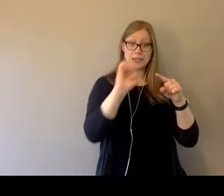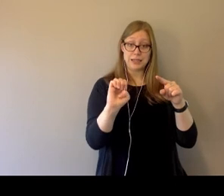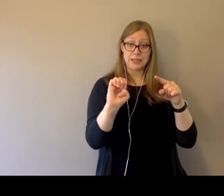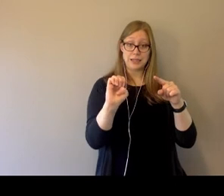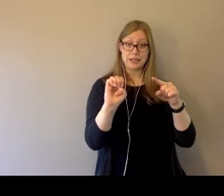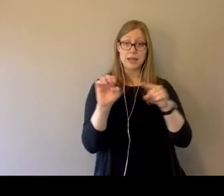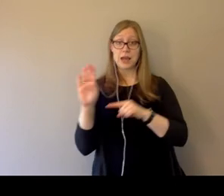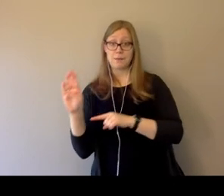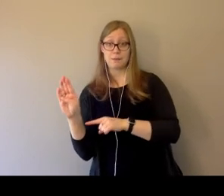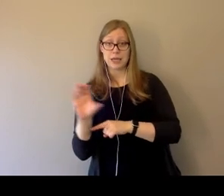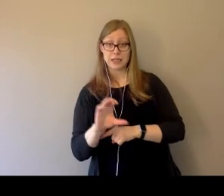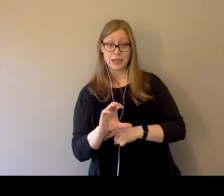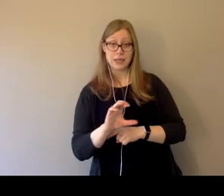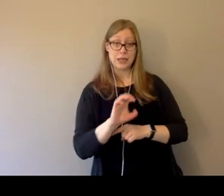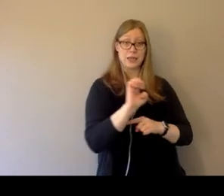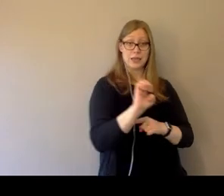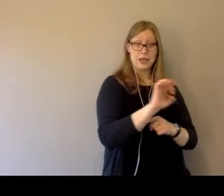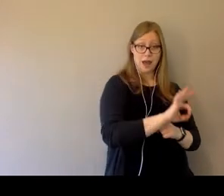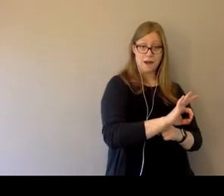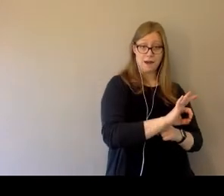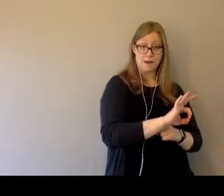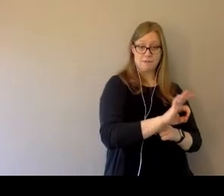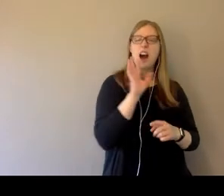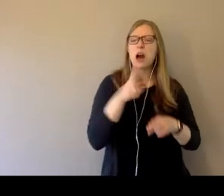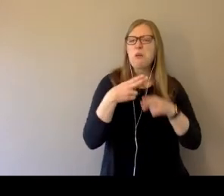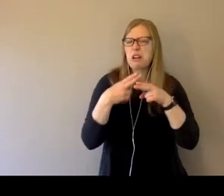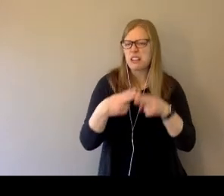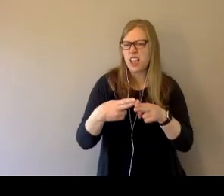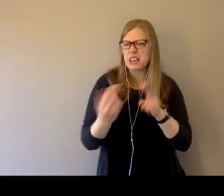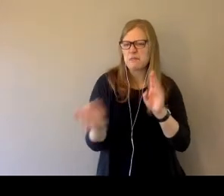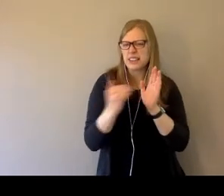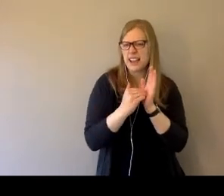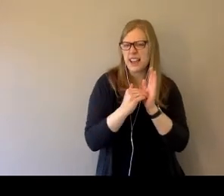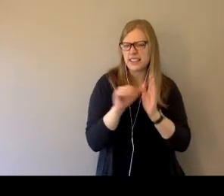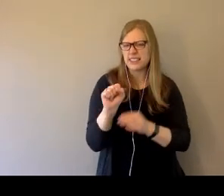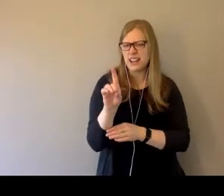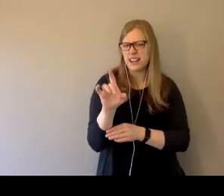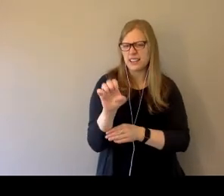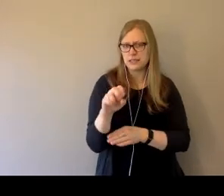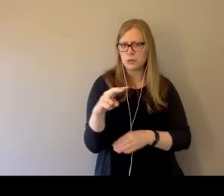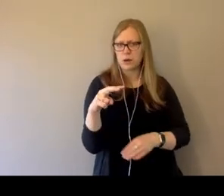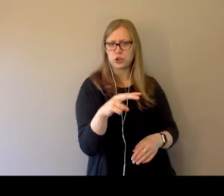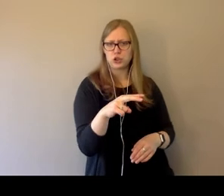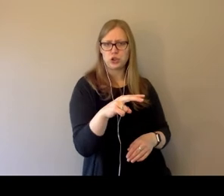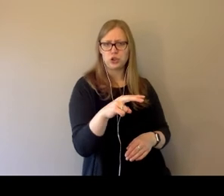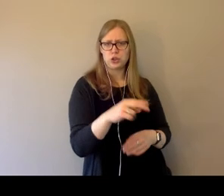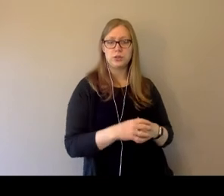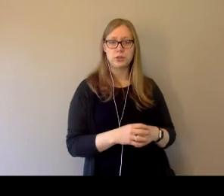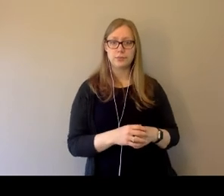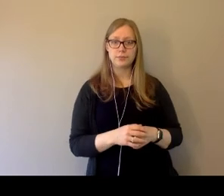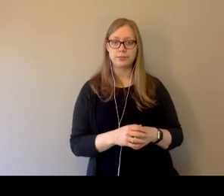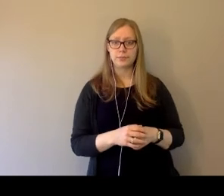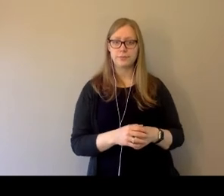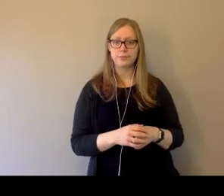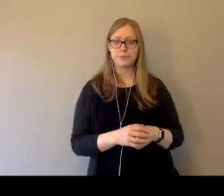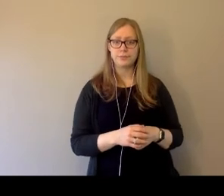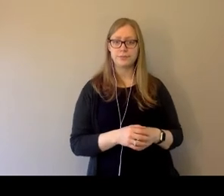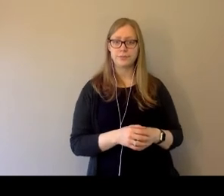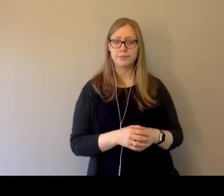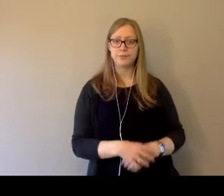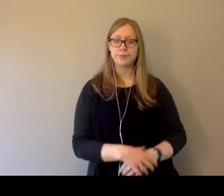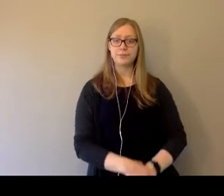similar triangles. So I'm gonna rename the sides like I did last time. I'm gonna say this is A, B, small c. This is